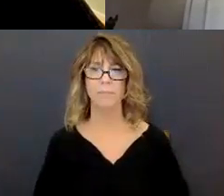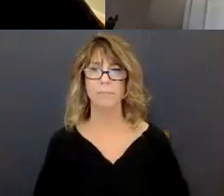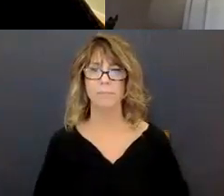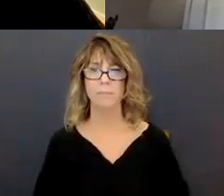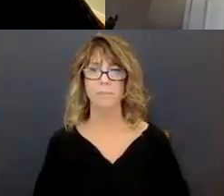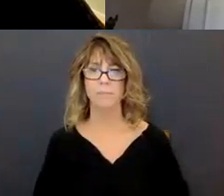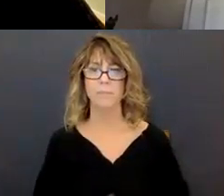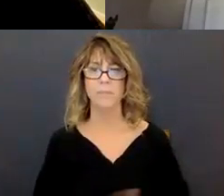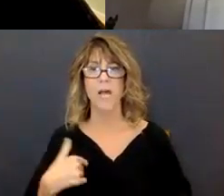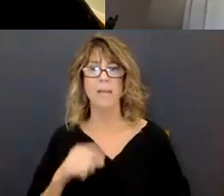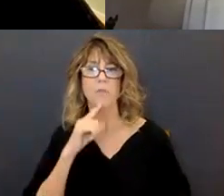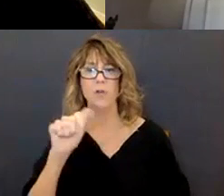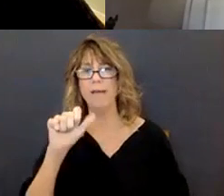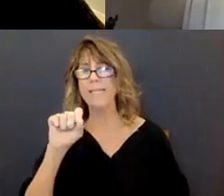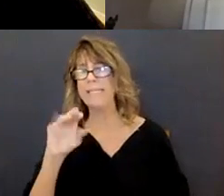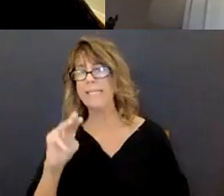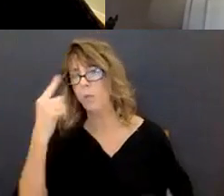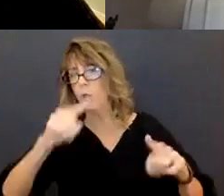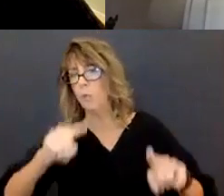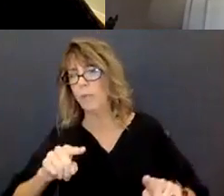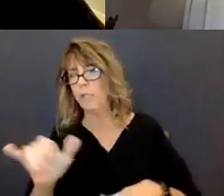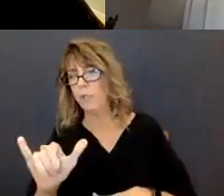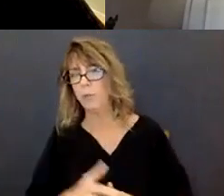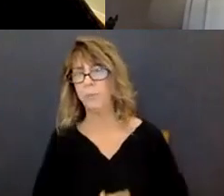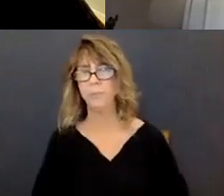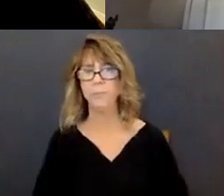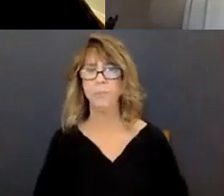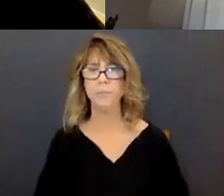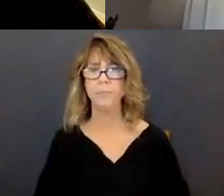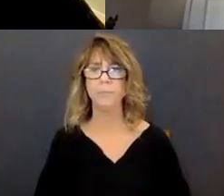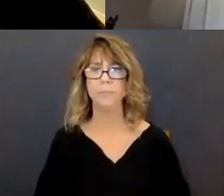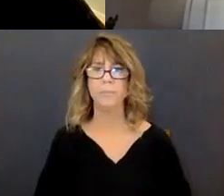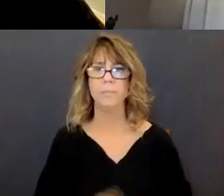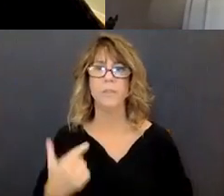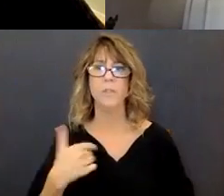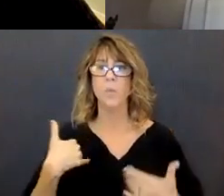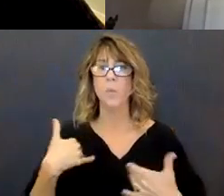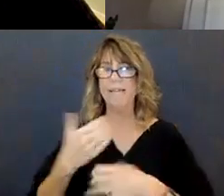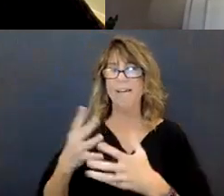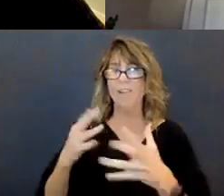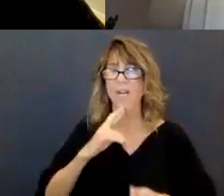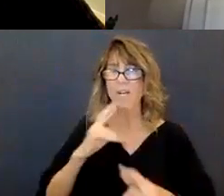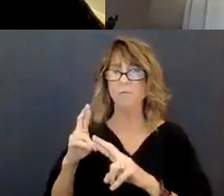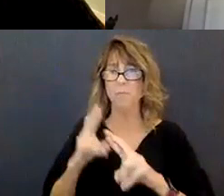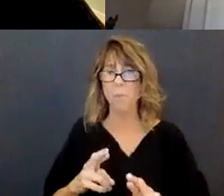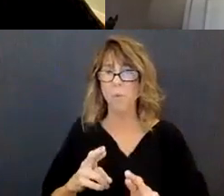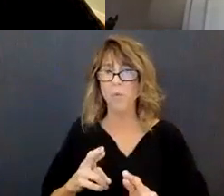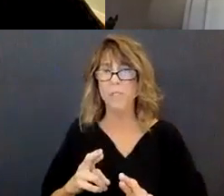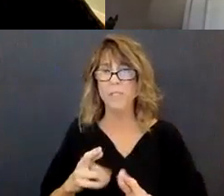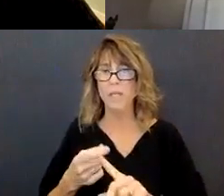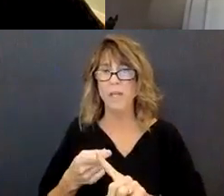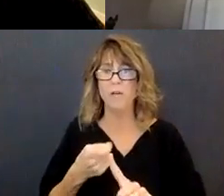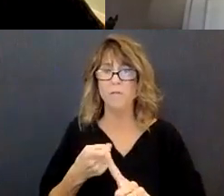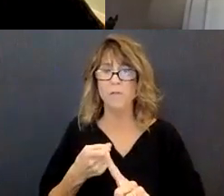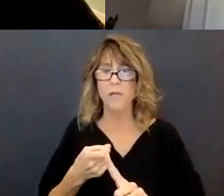would probably agree with that as well. So we get a lot of reports from the. You just